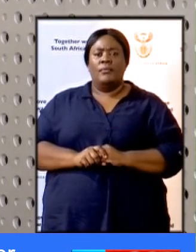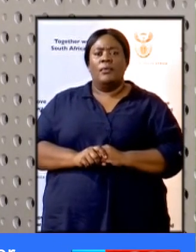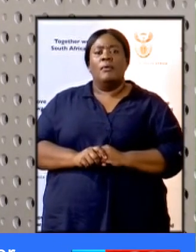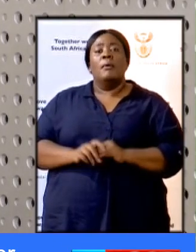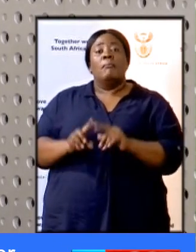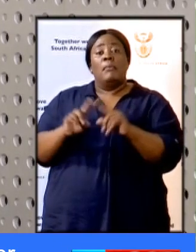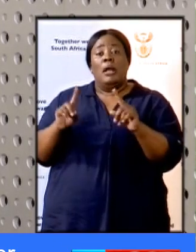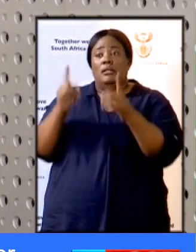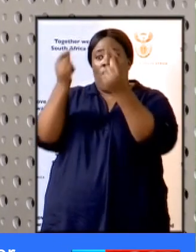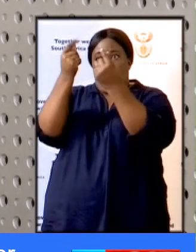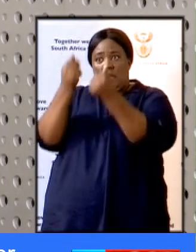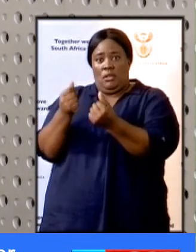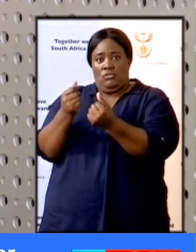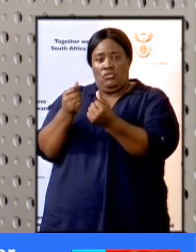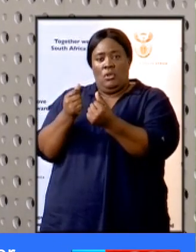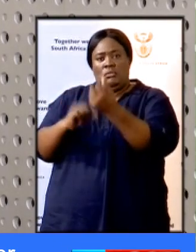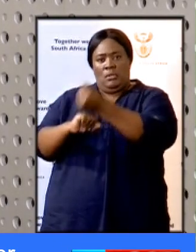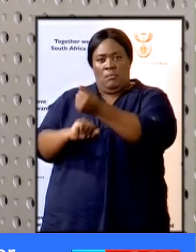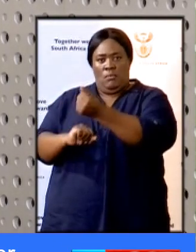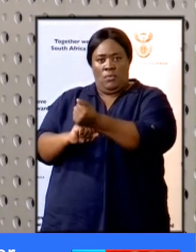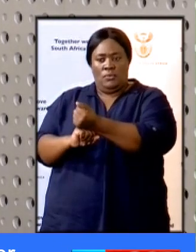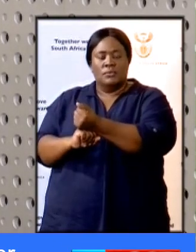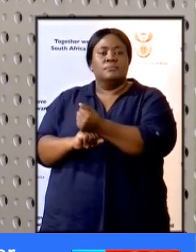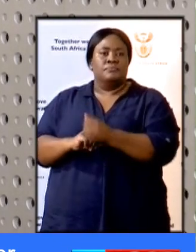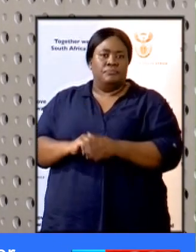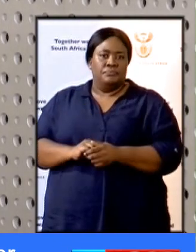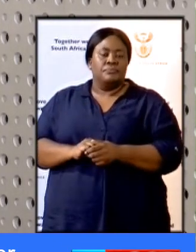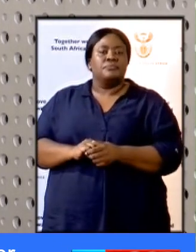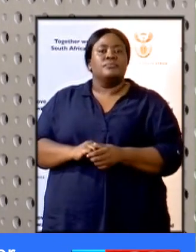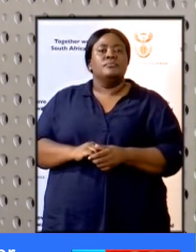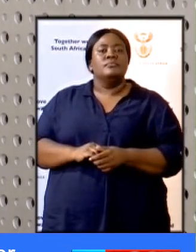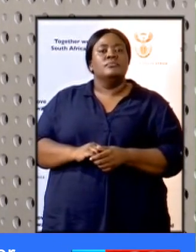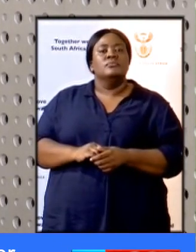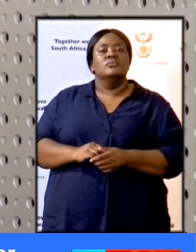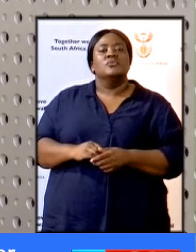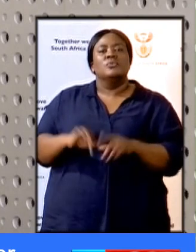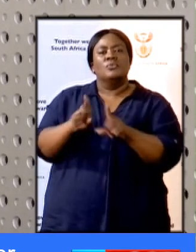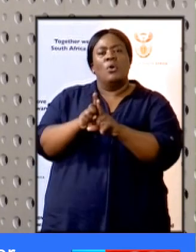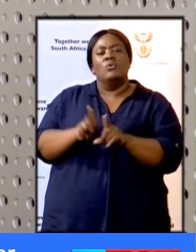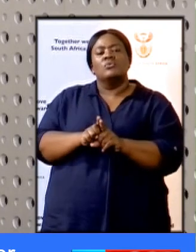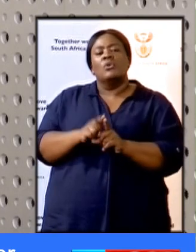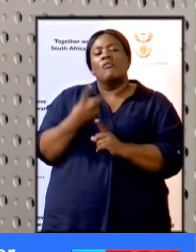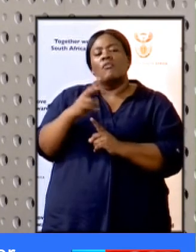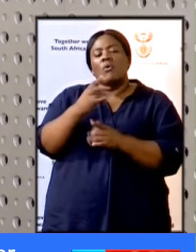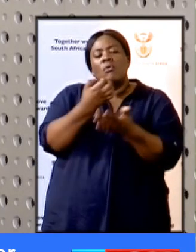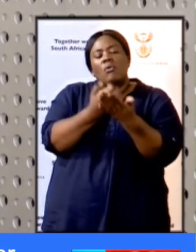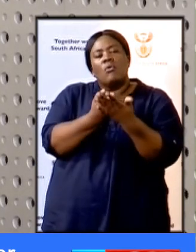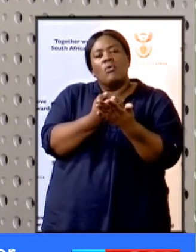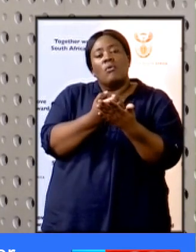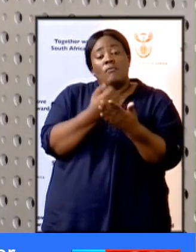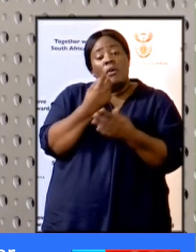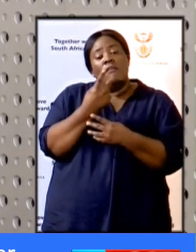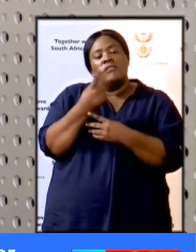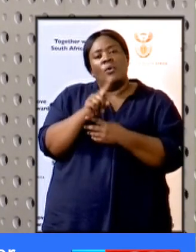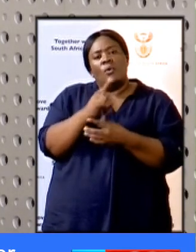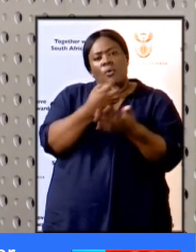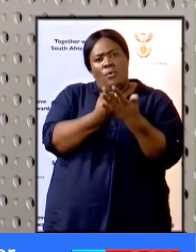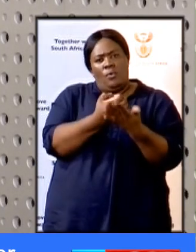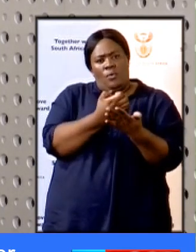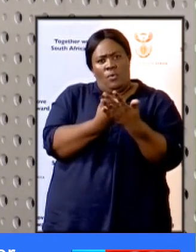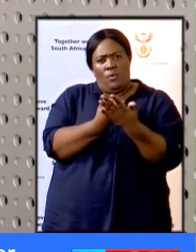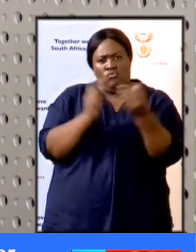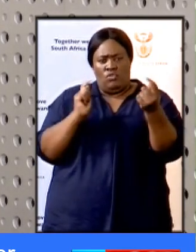will also be forging a compact for an equitable economic transformation that will ensure